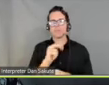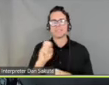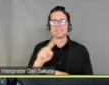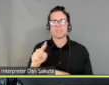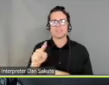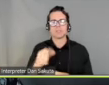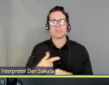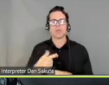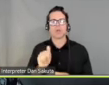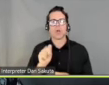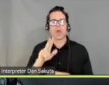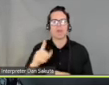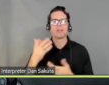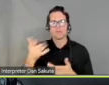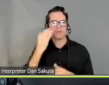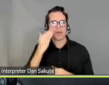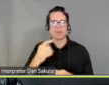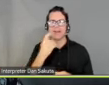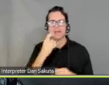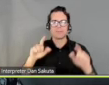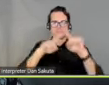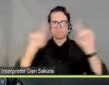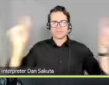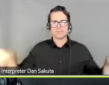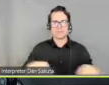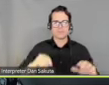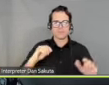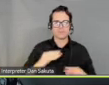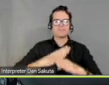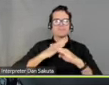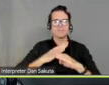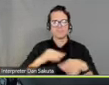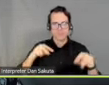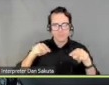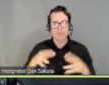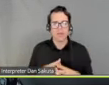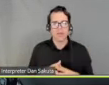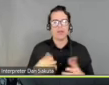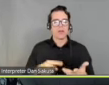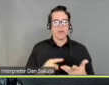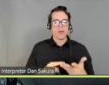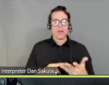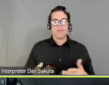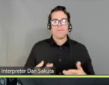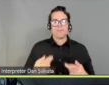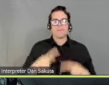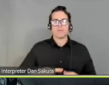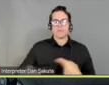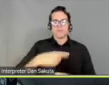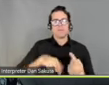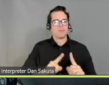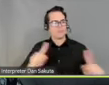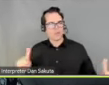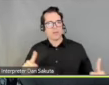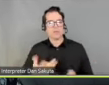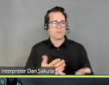stores. And then how we do things, changing the way we do things, physical distancing, washing our hands, all of those are what we would